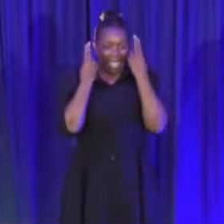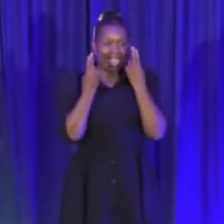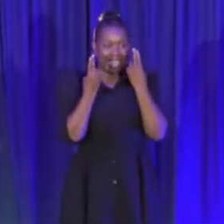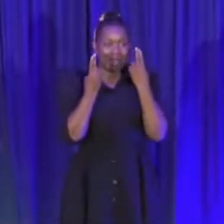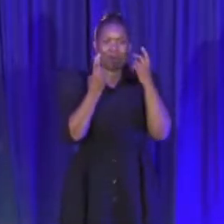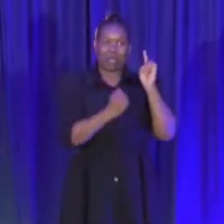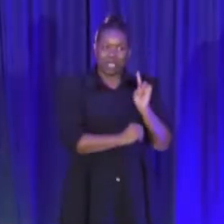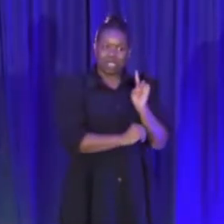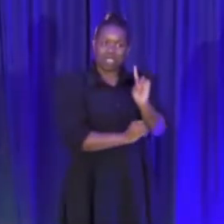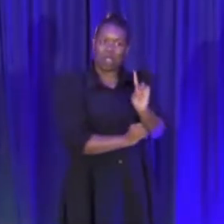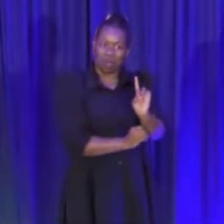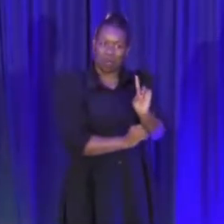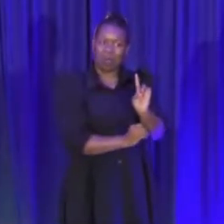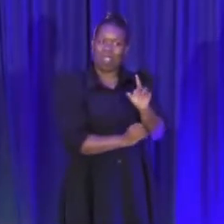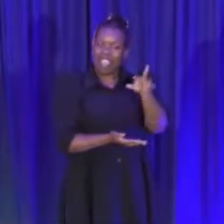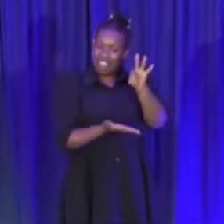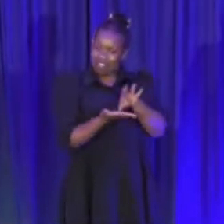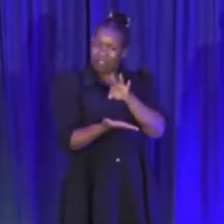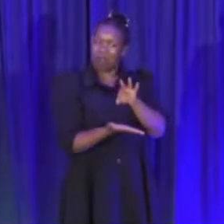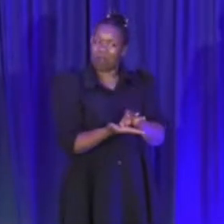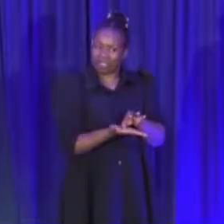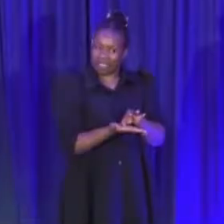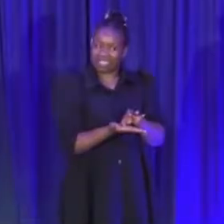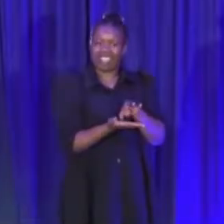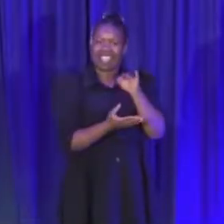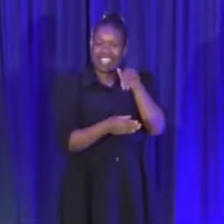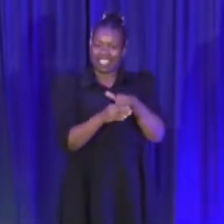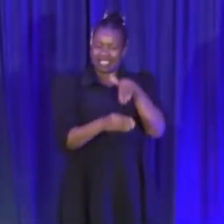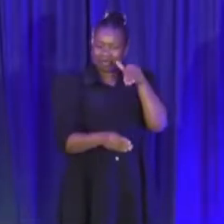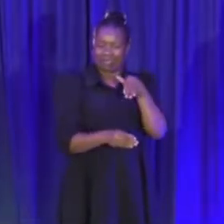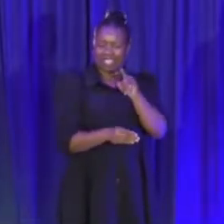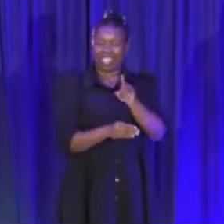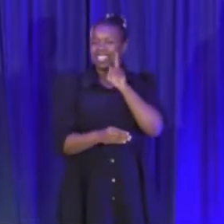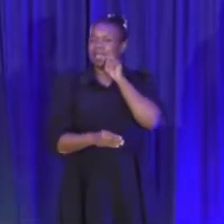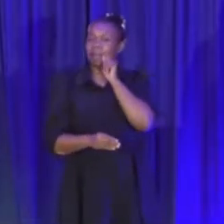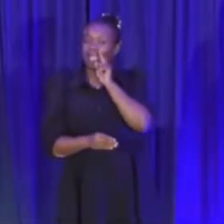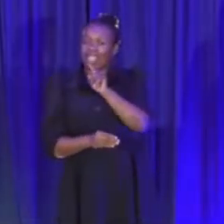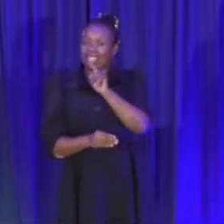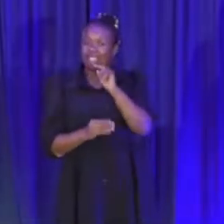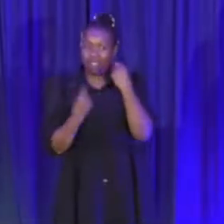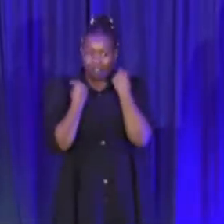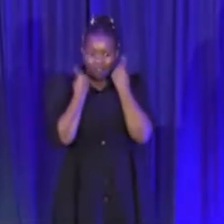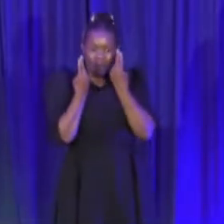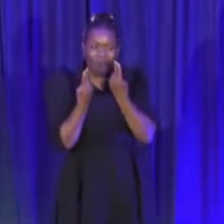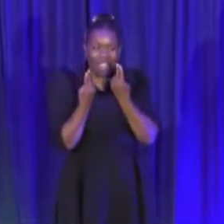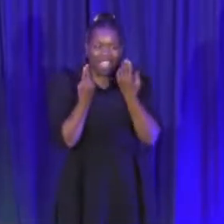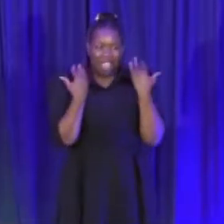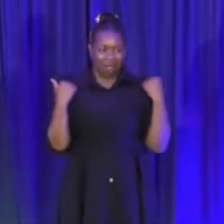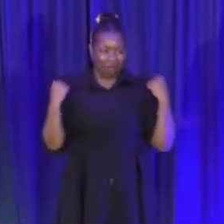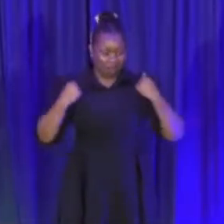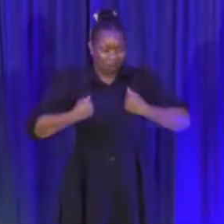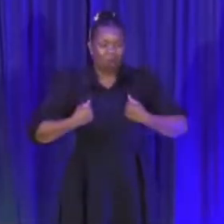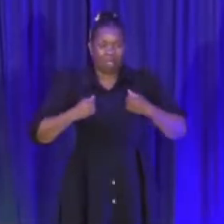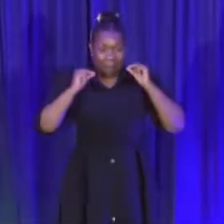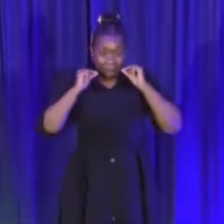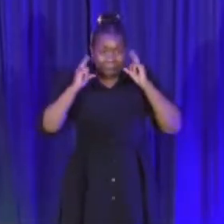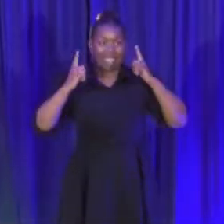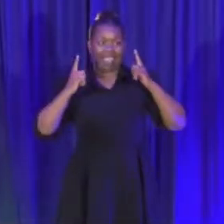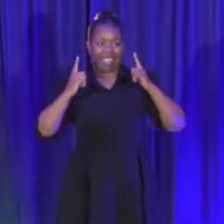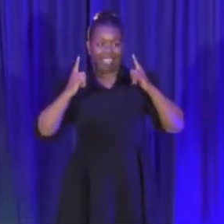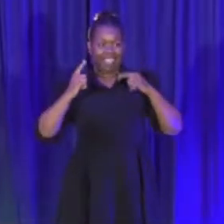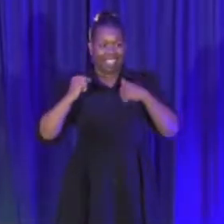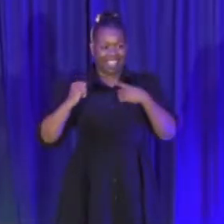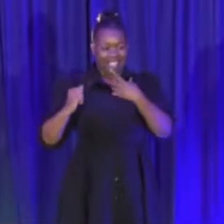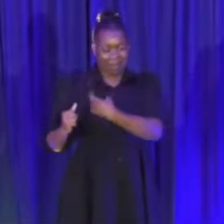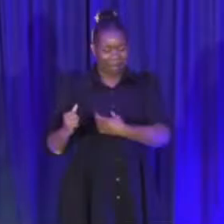vote. Get up, show up, vote. As the young man said, uvuge. A little fafa as well.